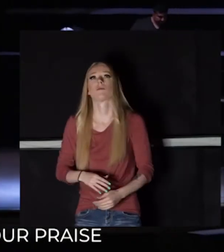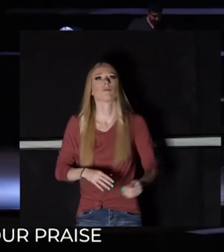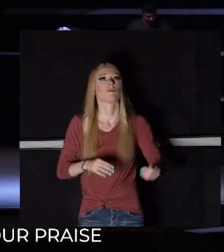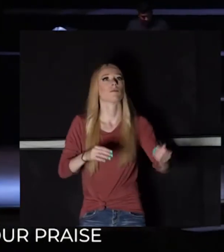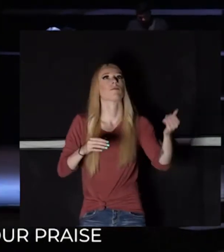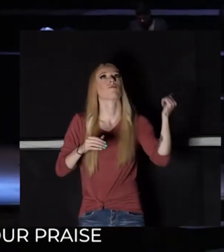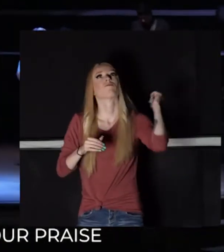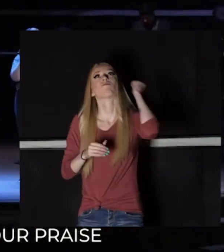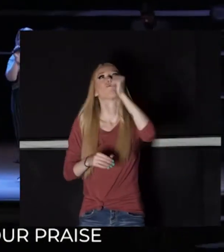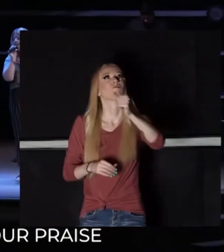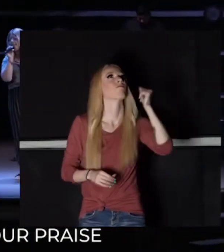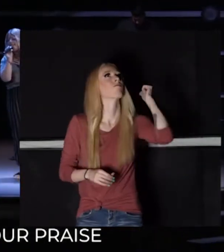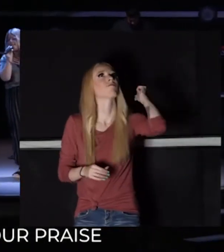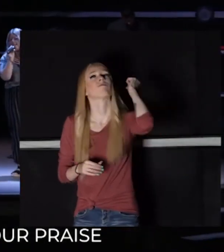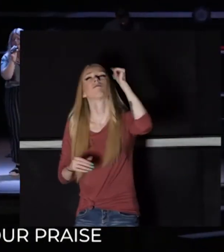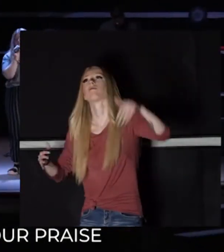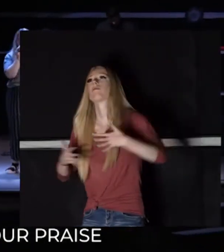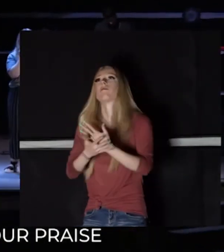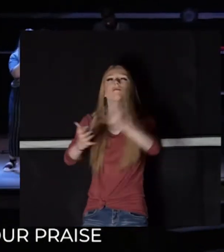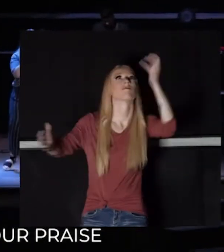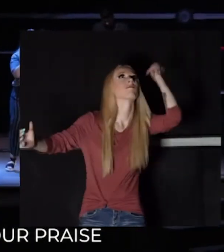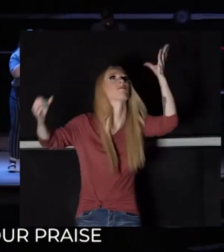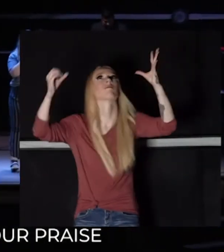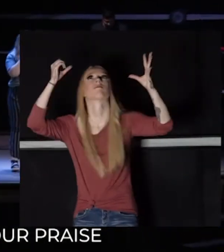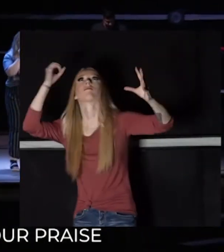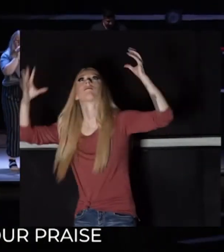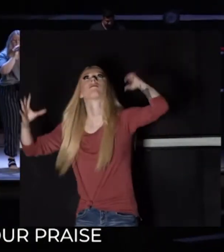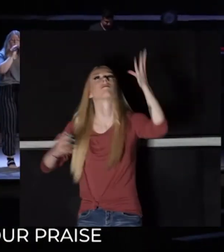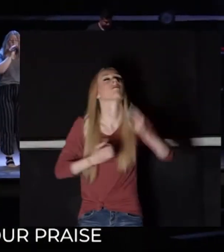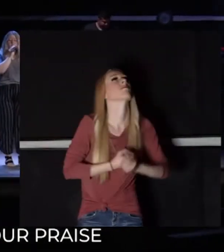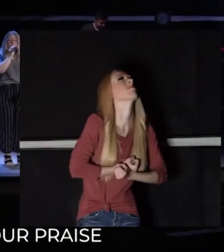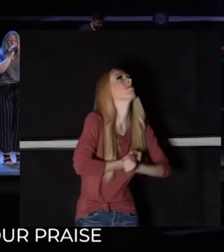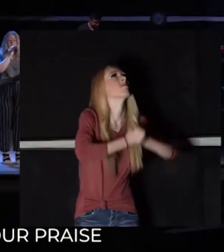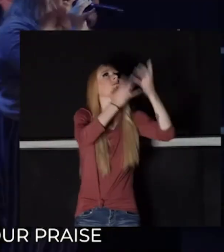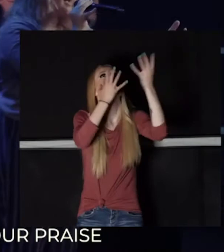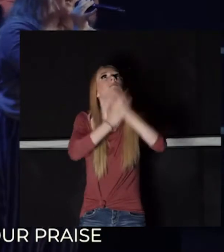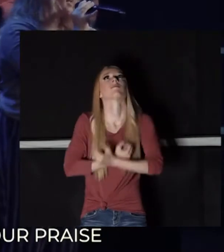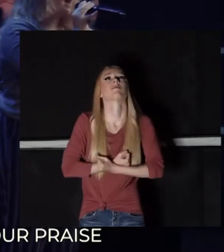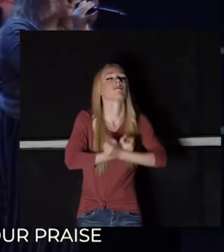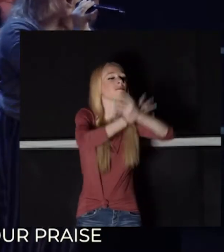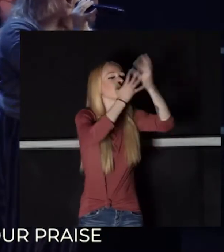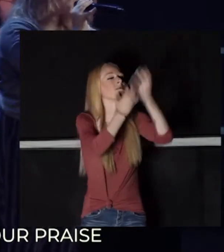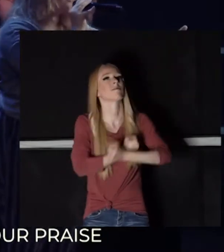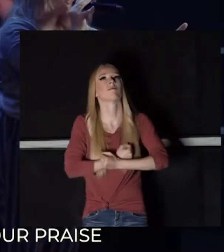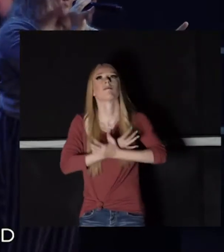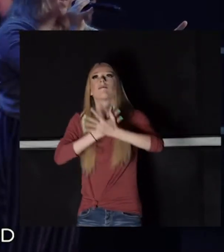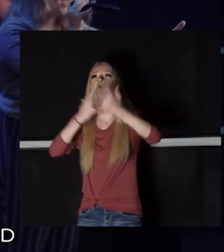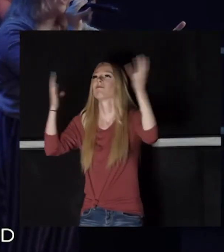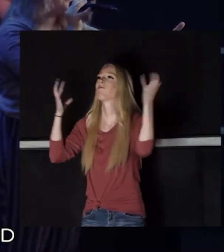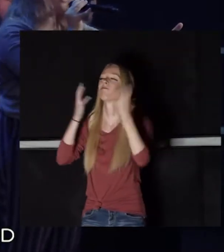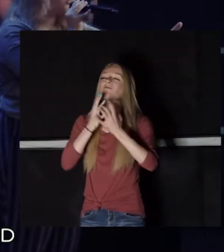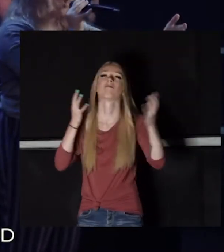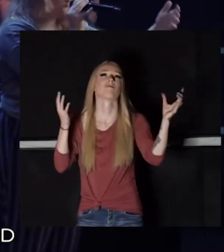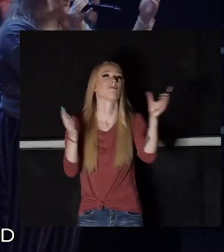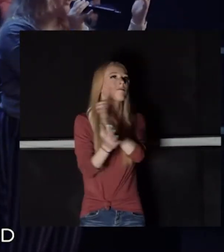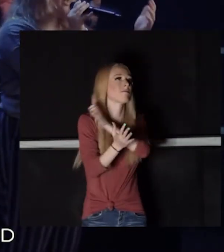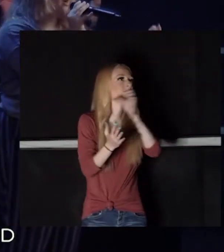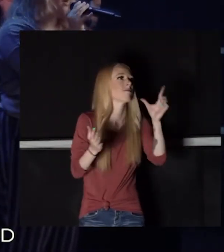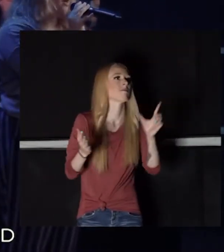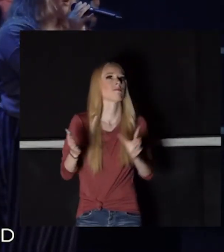Forevermore, for endless days, we will sing our praise.